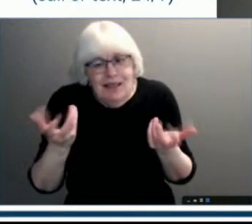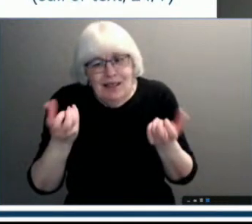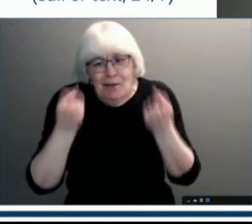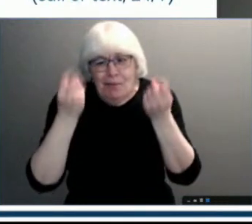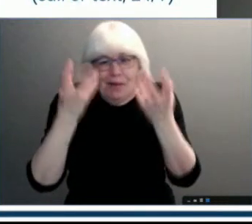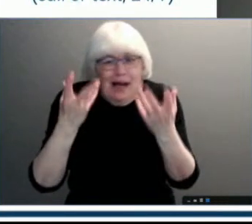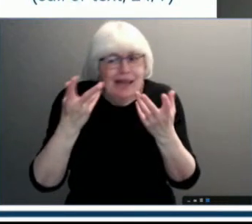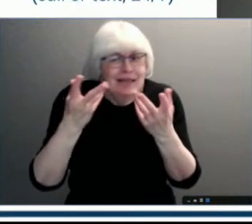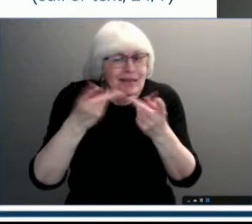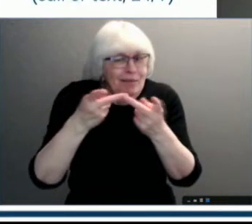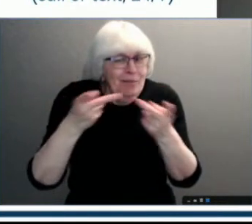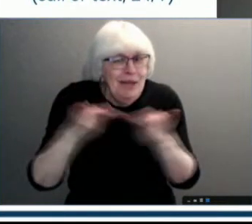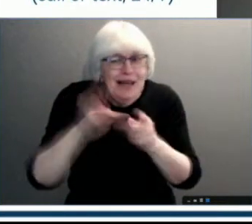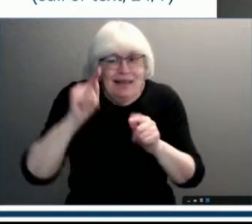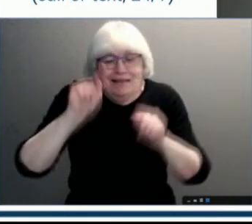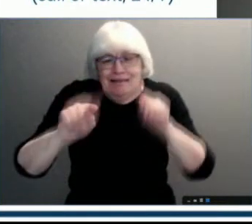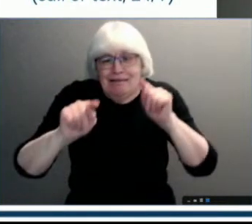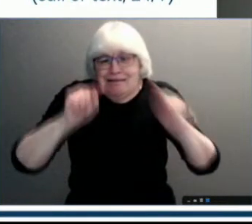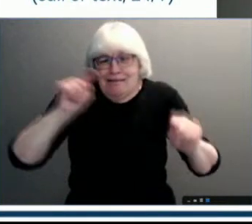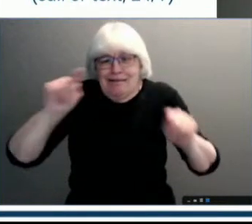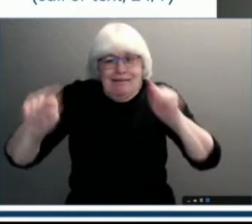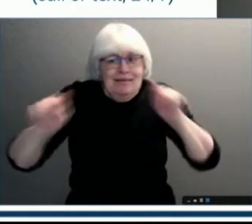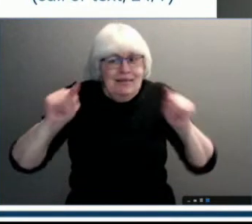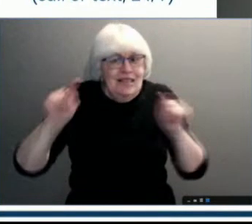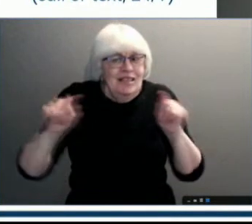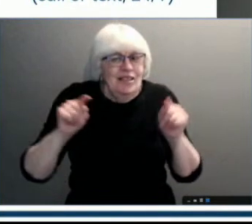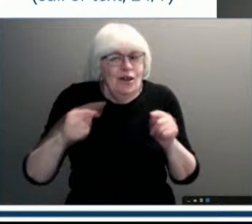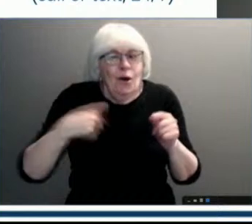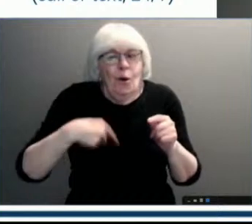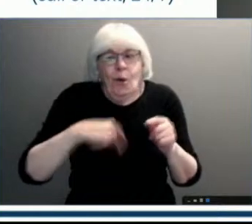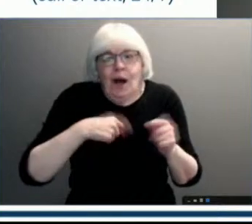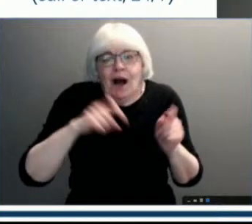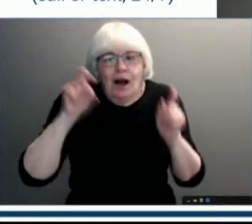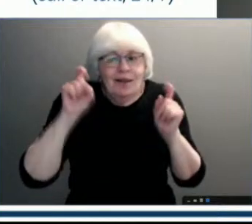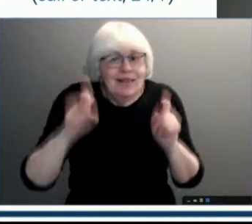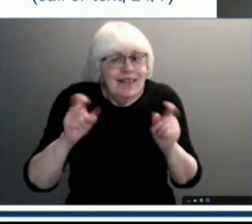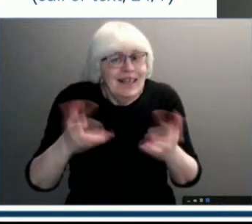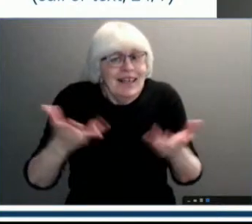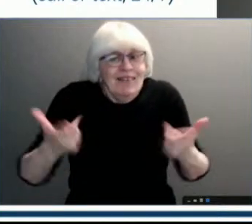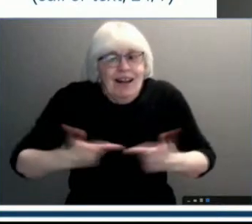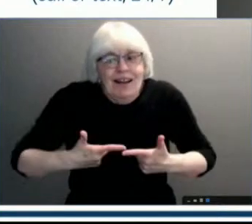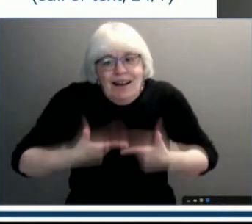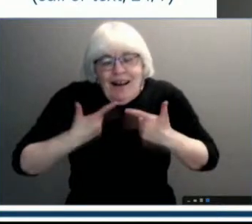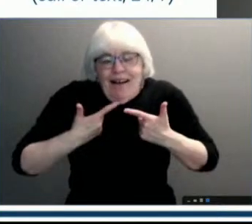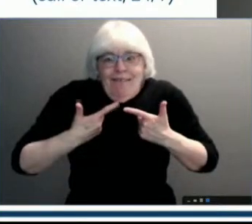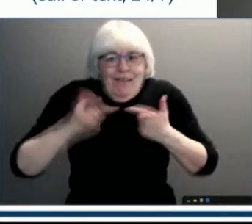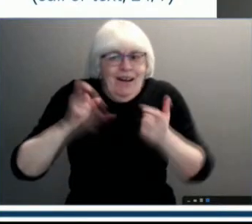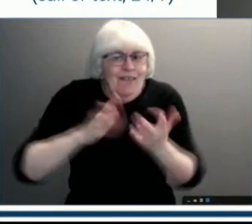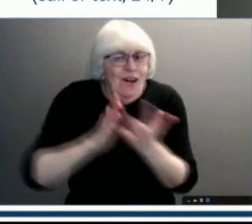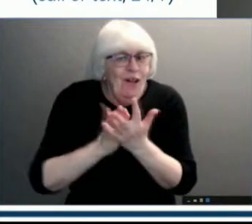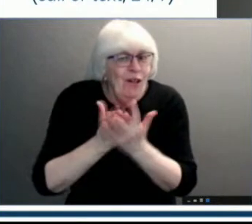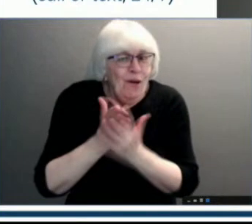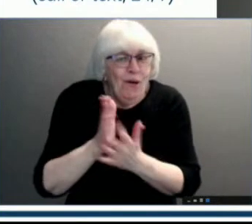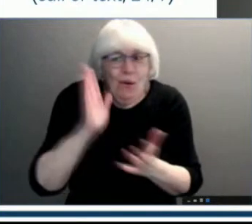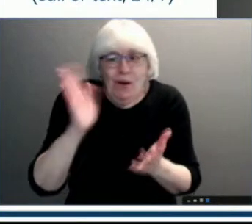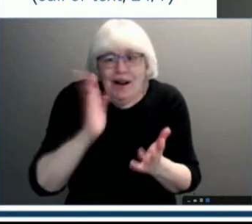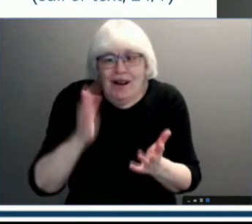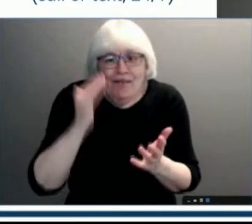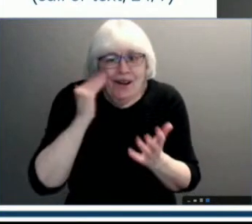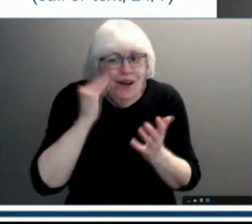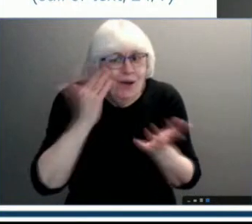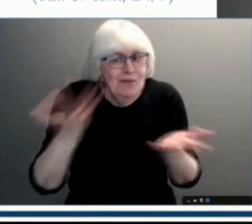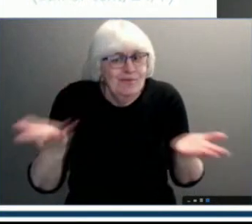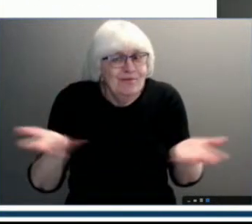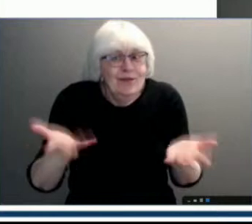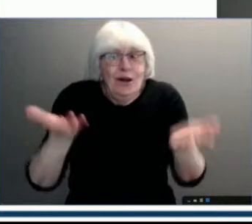the community. We all have to live right now that there is a chance that we can be exposed to COVID no matter where we're going, and